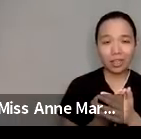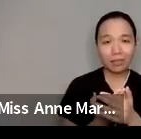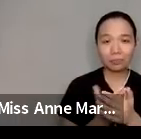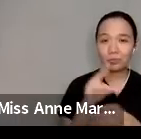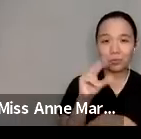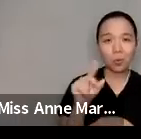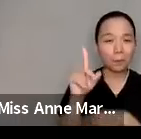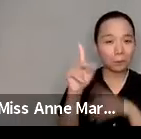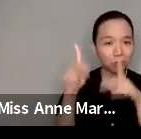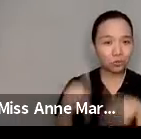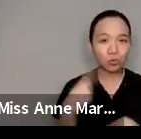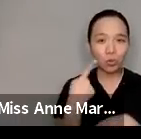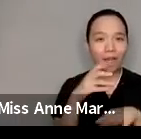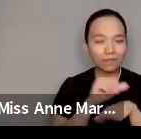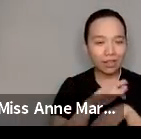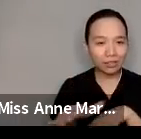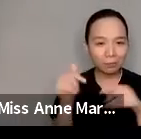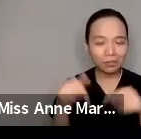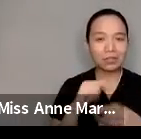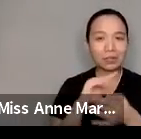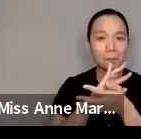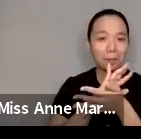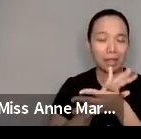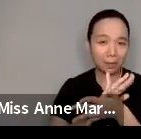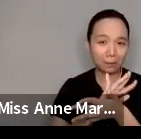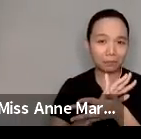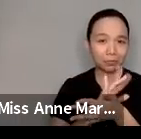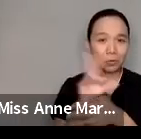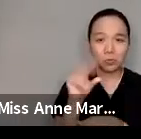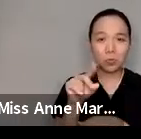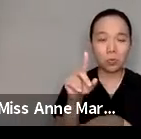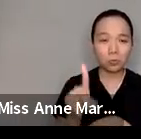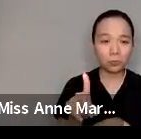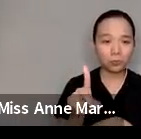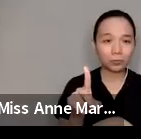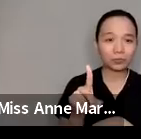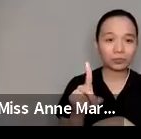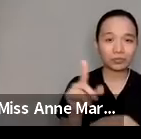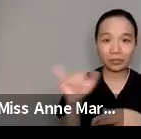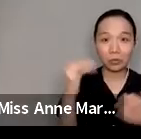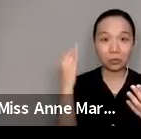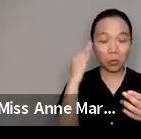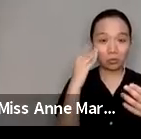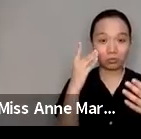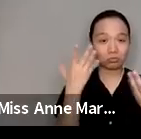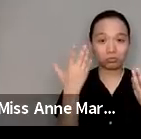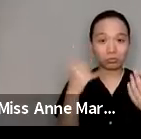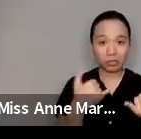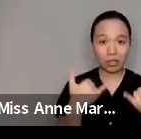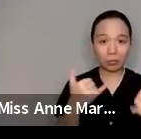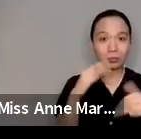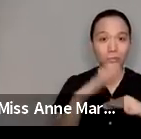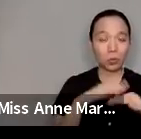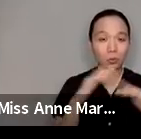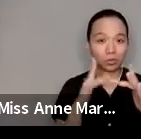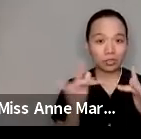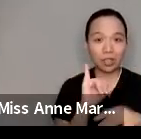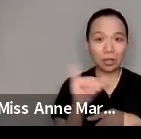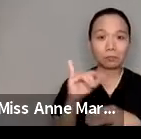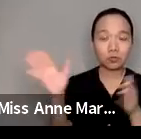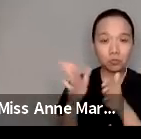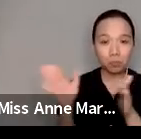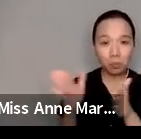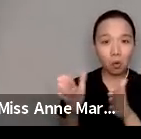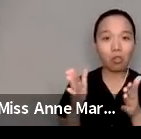is not affected by this pandemic. No one wants a teaching and learning system like this, especially schools in rural and small town